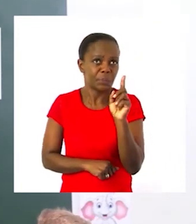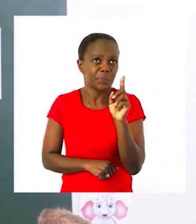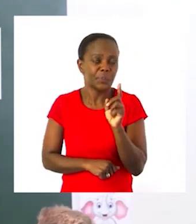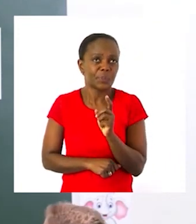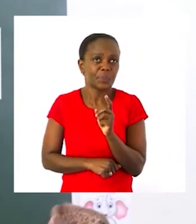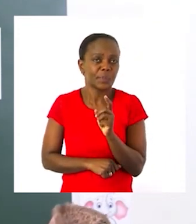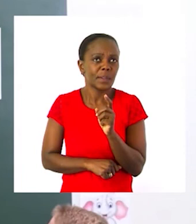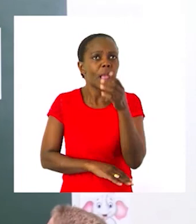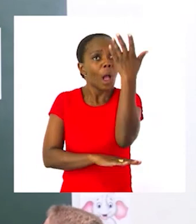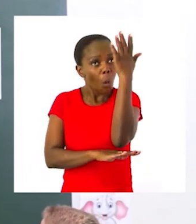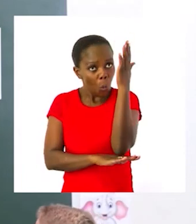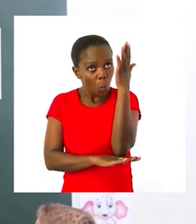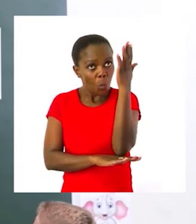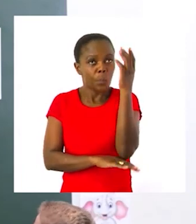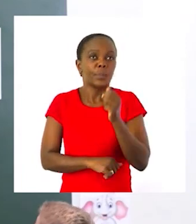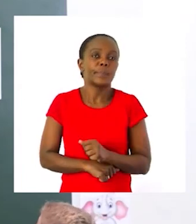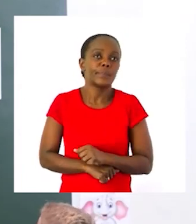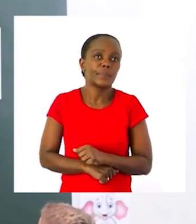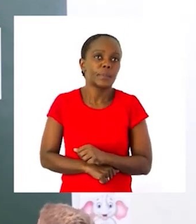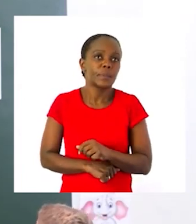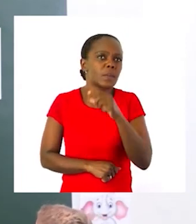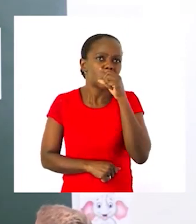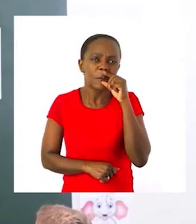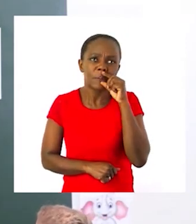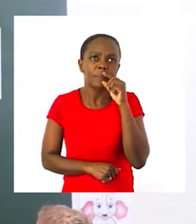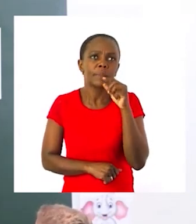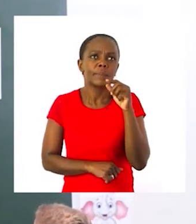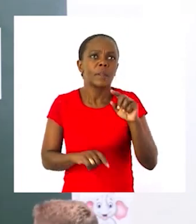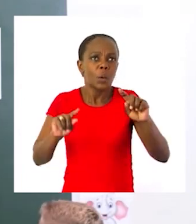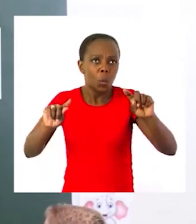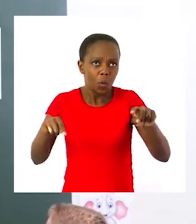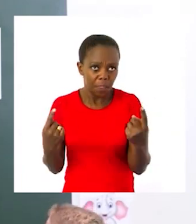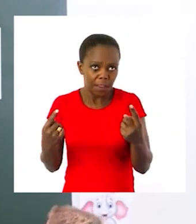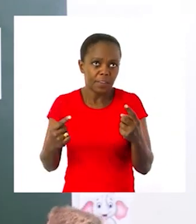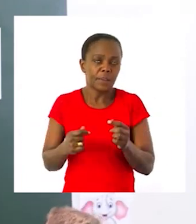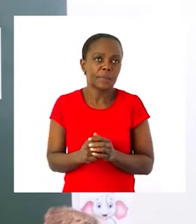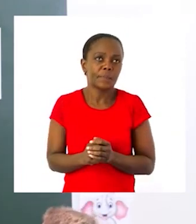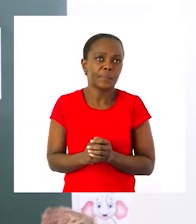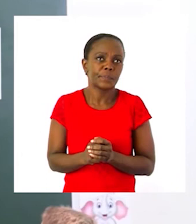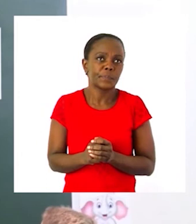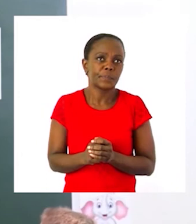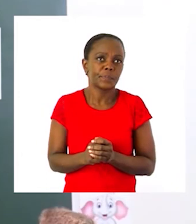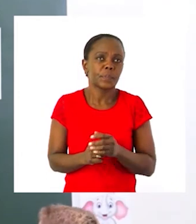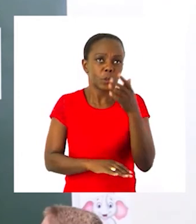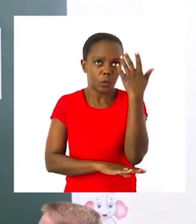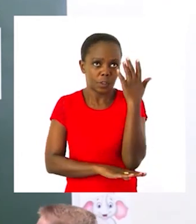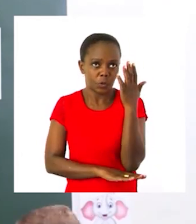Tree. It's a tree. It is a name of something. It is a